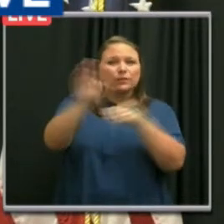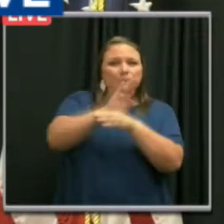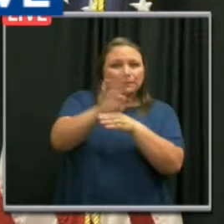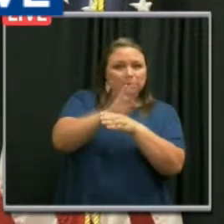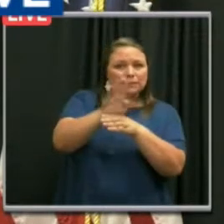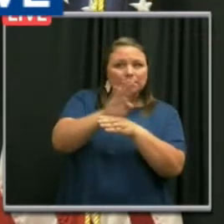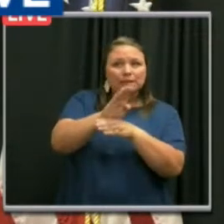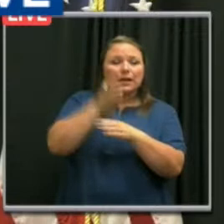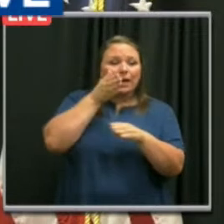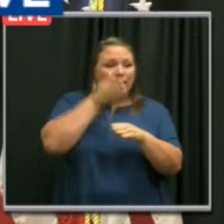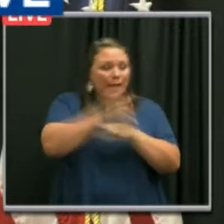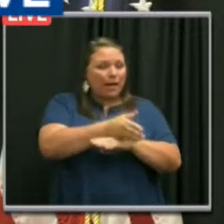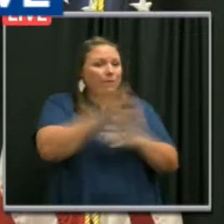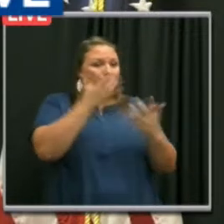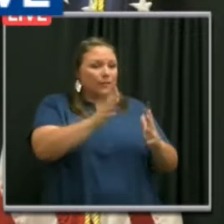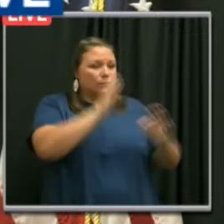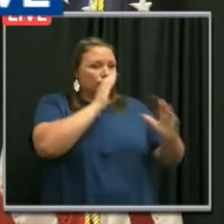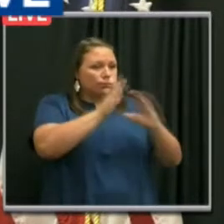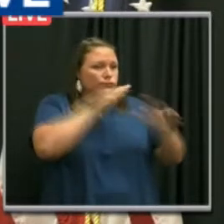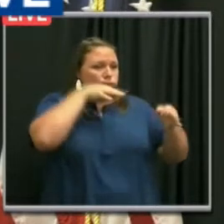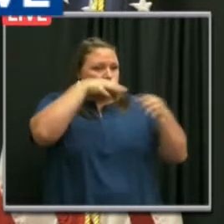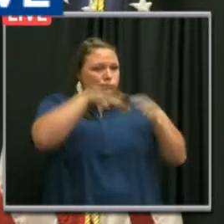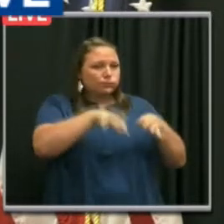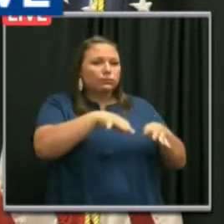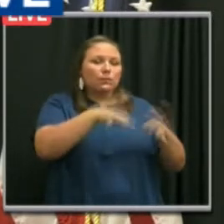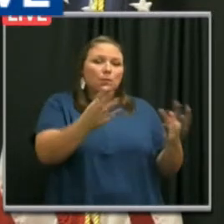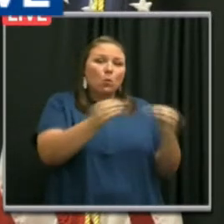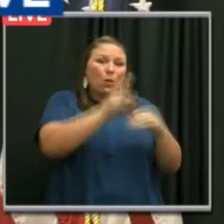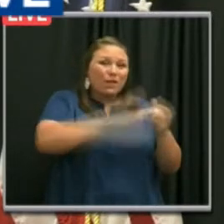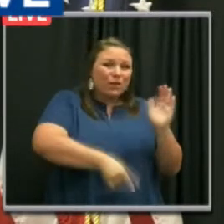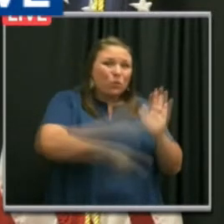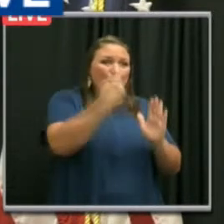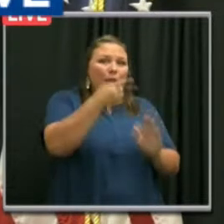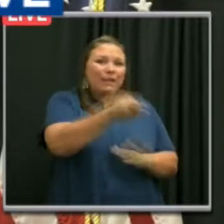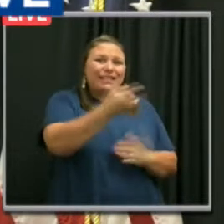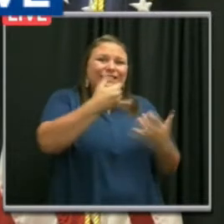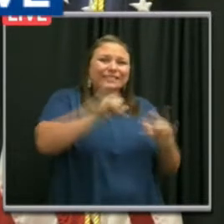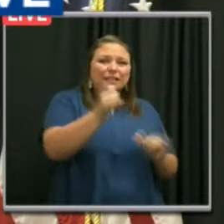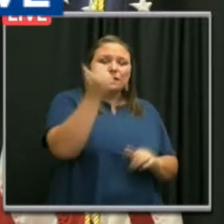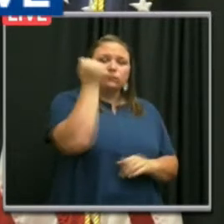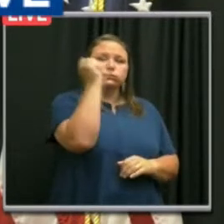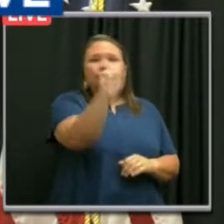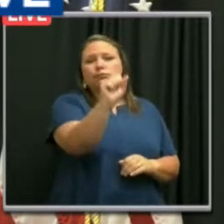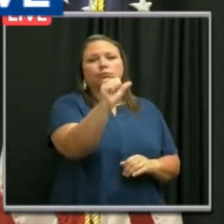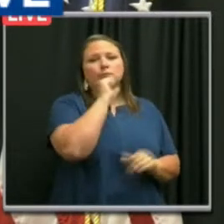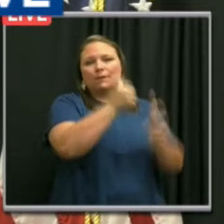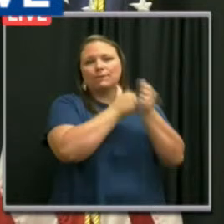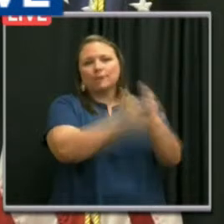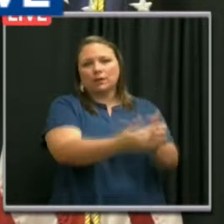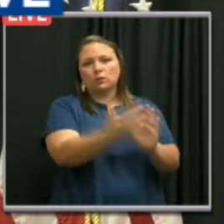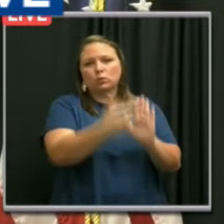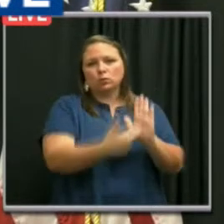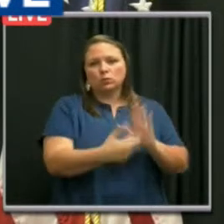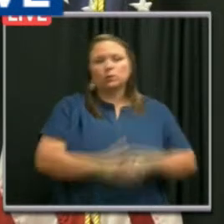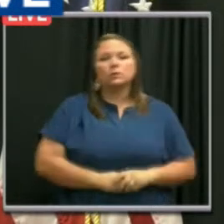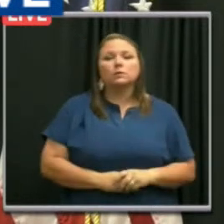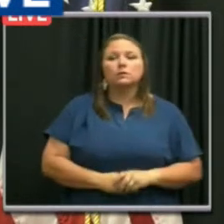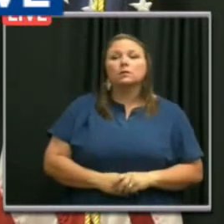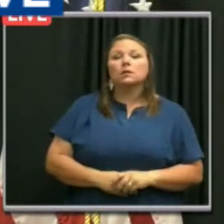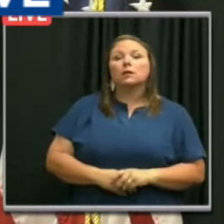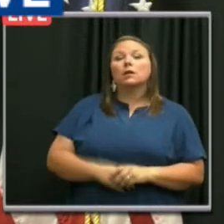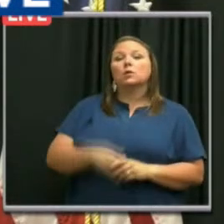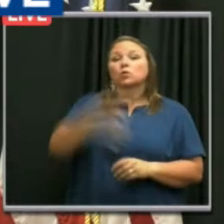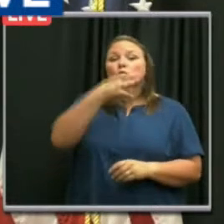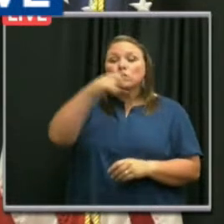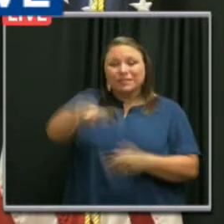after communicating with them more than once, still seem to not be complying. And over the next